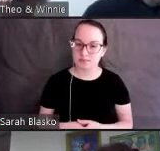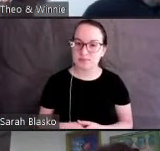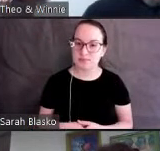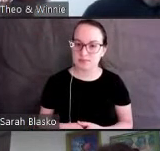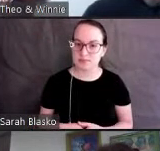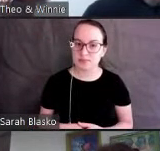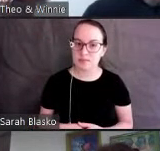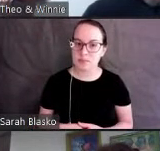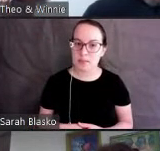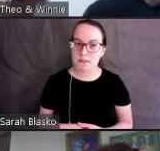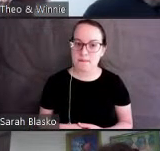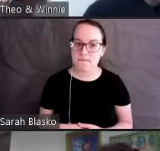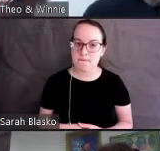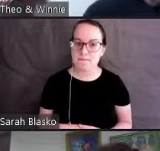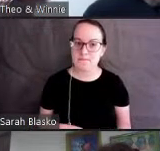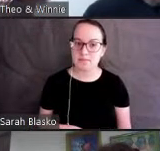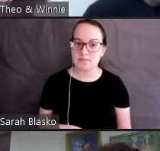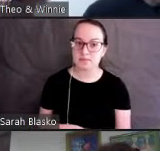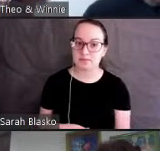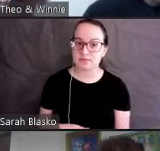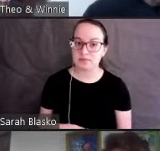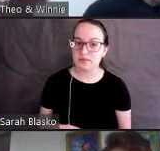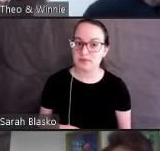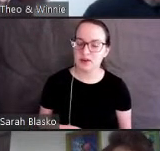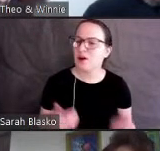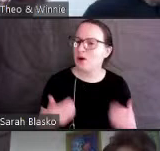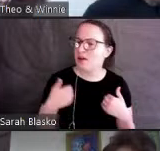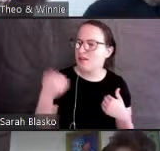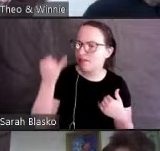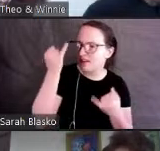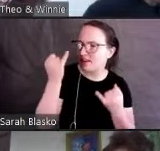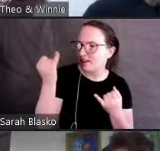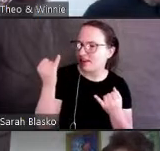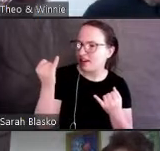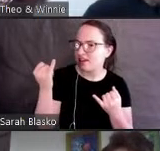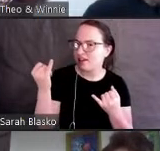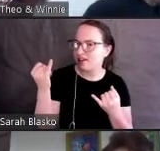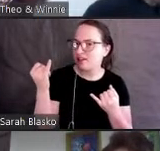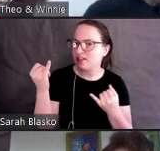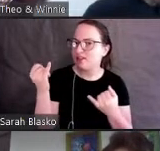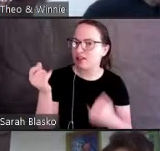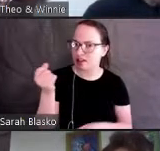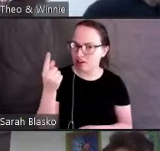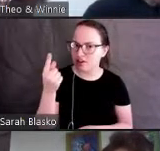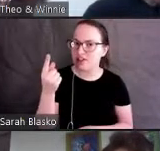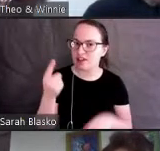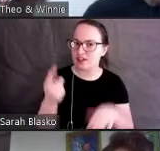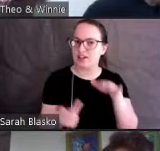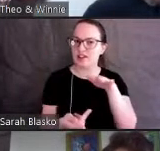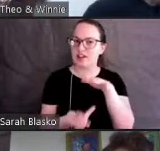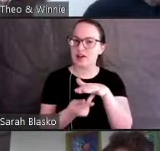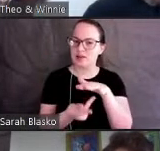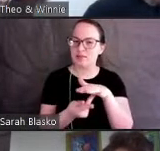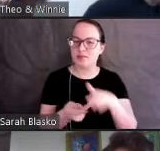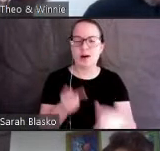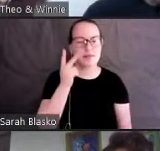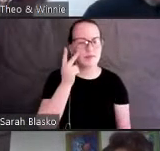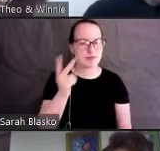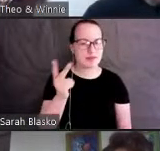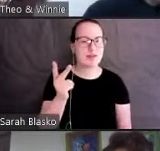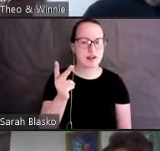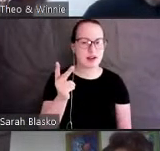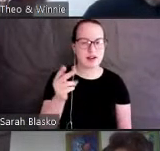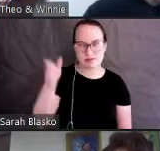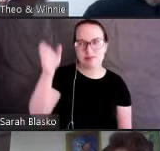You get this idea that Paul saw what God was up to.